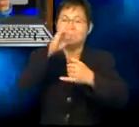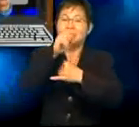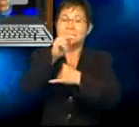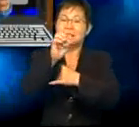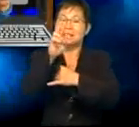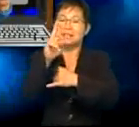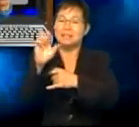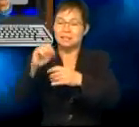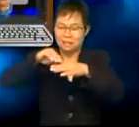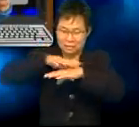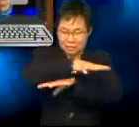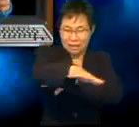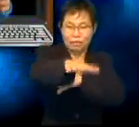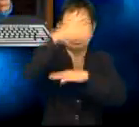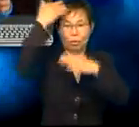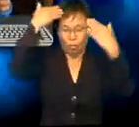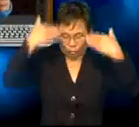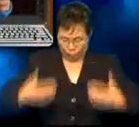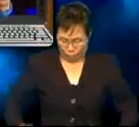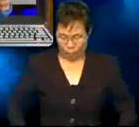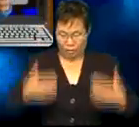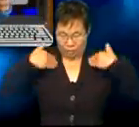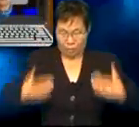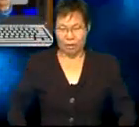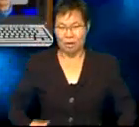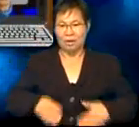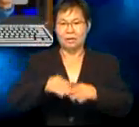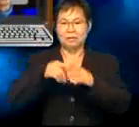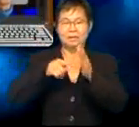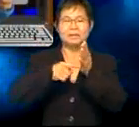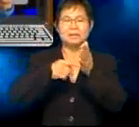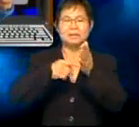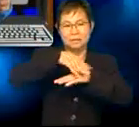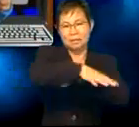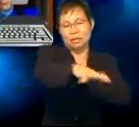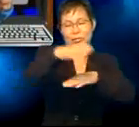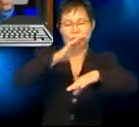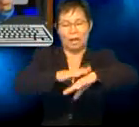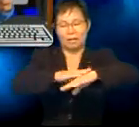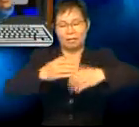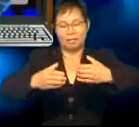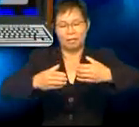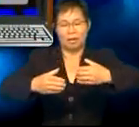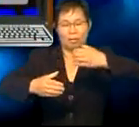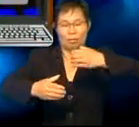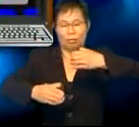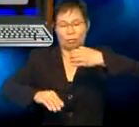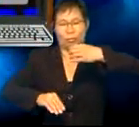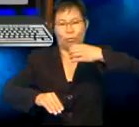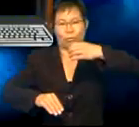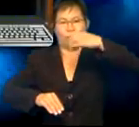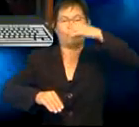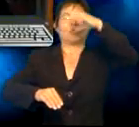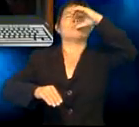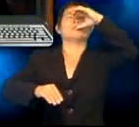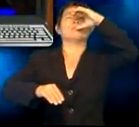send these signals throughout the body. In this case, the signals are sent to his hand. Now the hand moves, and this lets